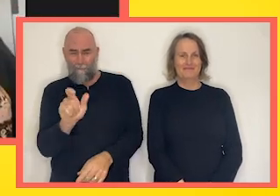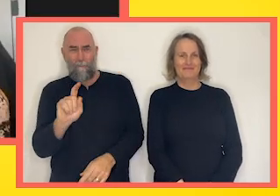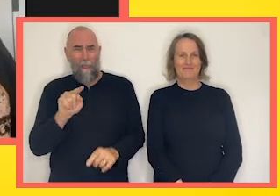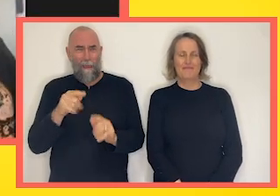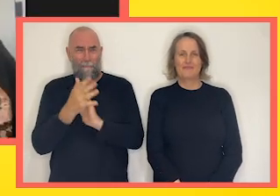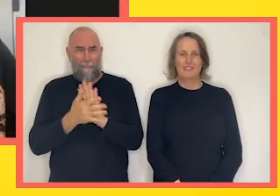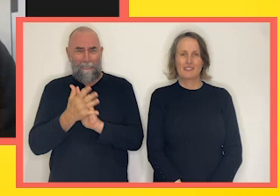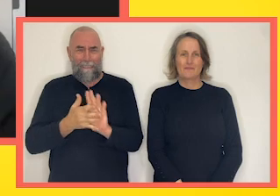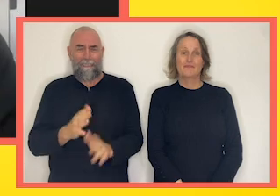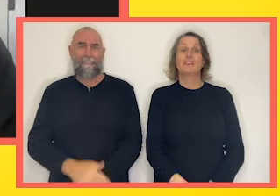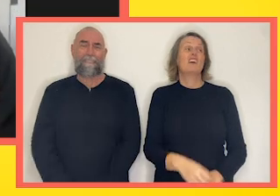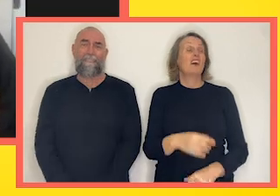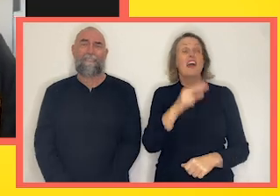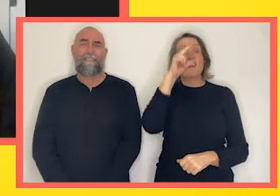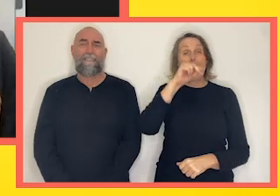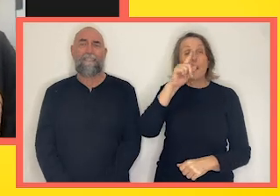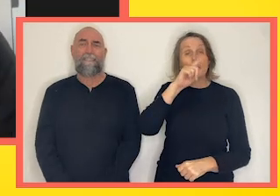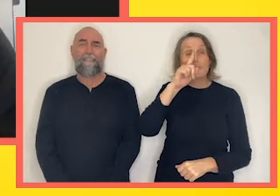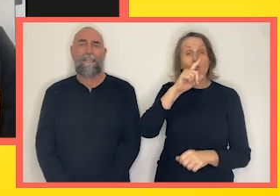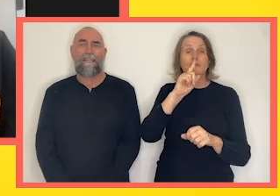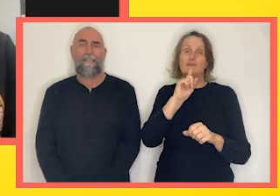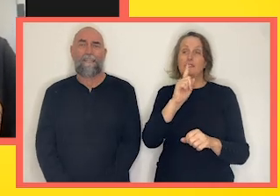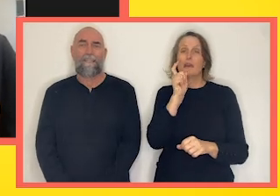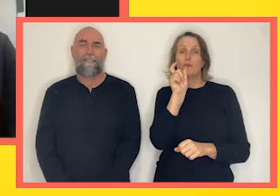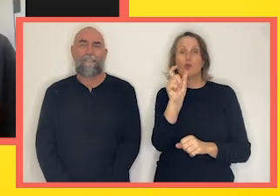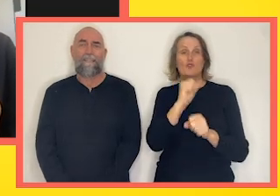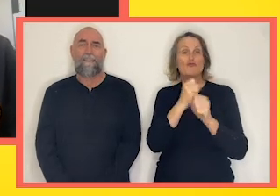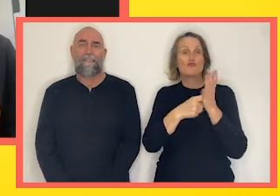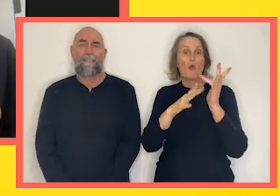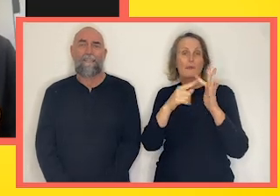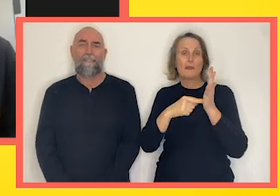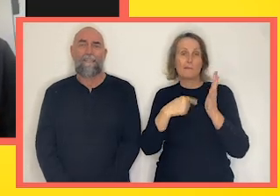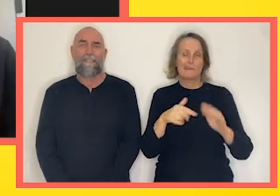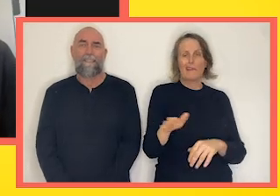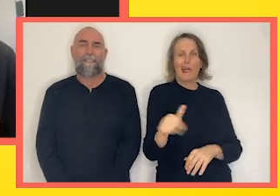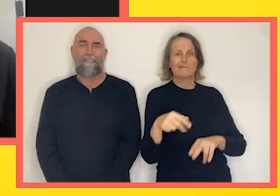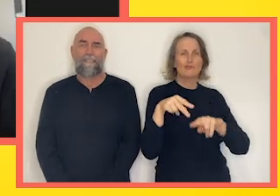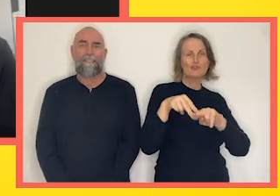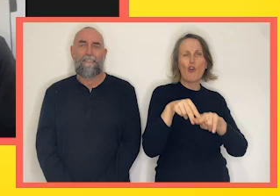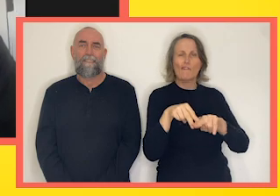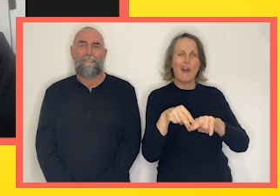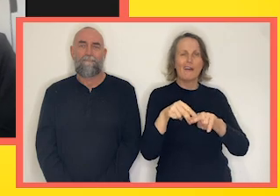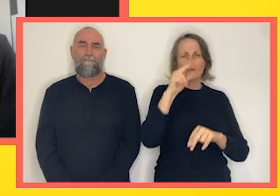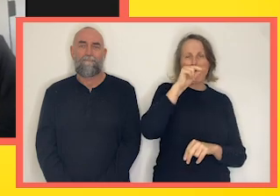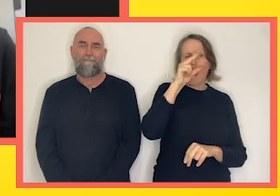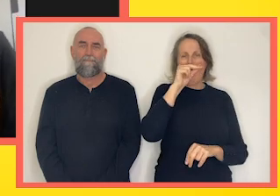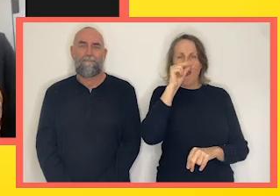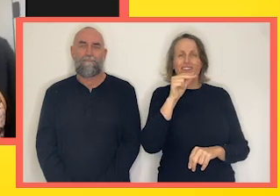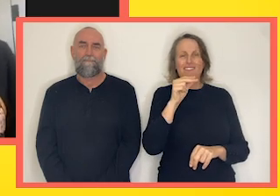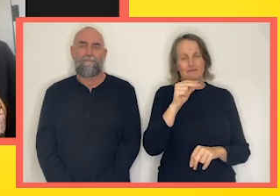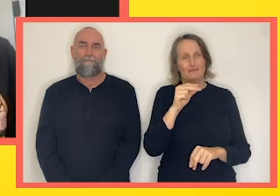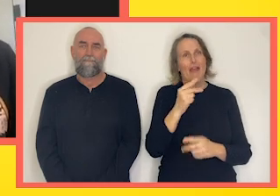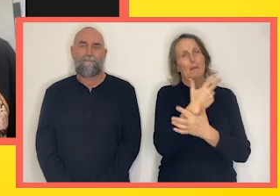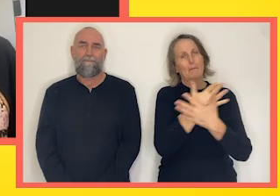It's a young stoked surfer. So yeah, there's plenty of them down at Monoval Beach, and they've all